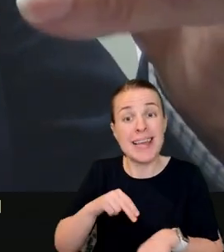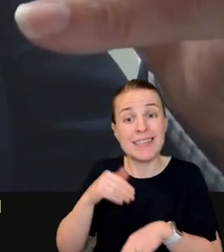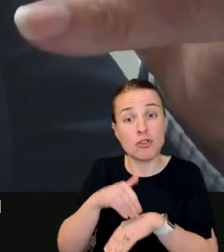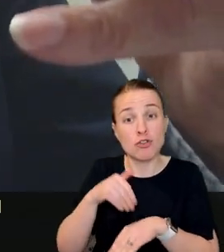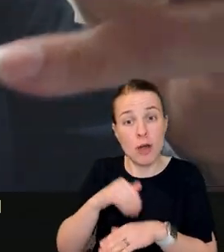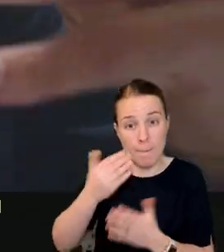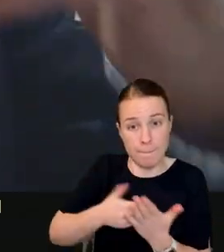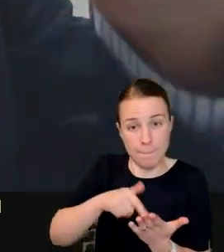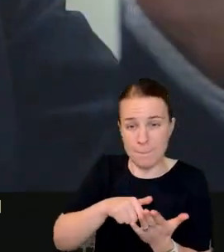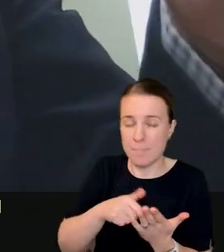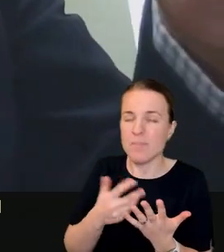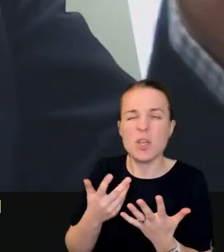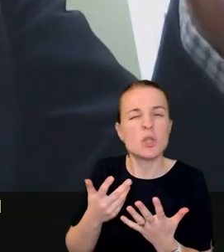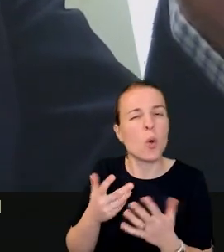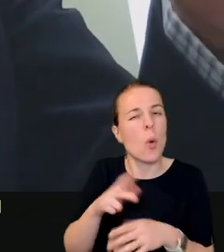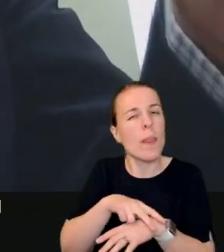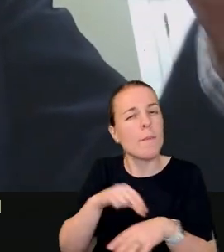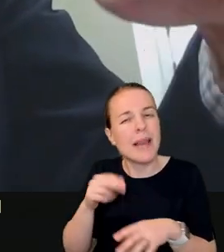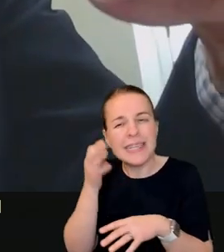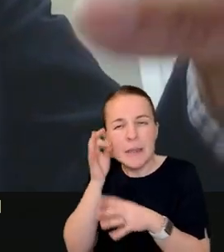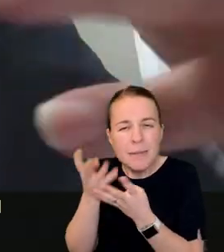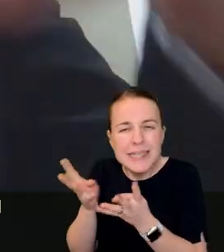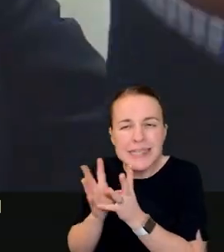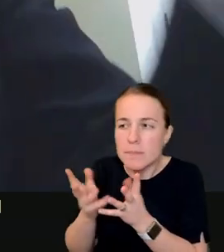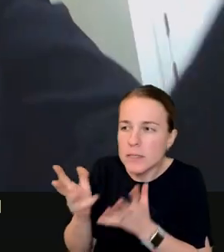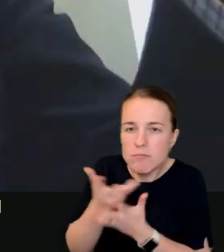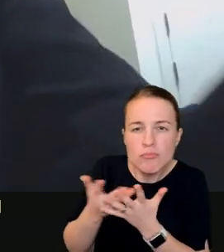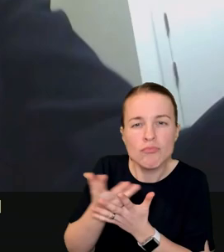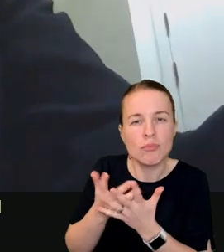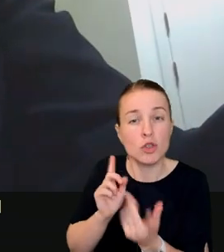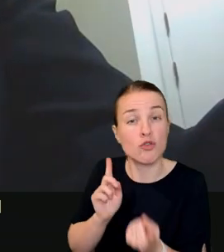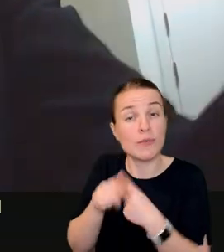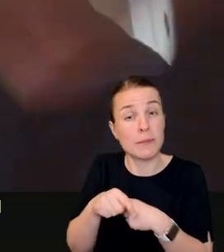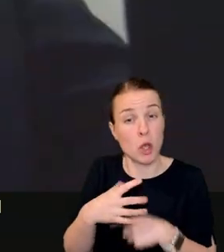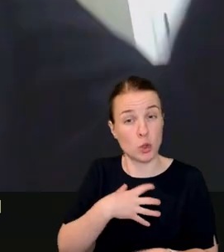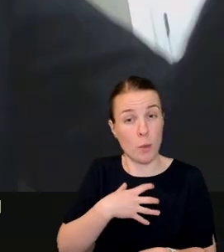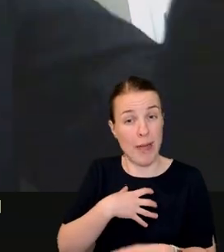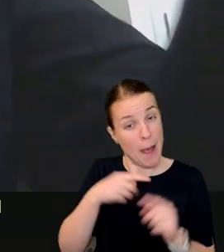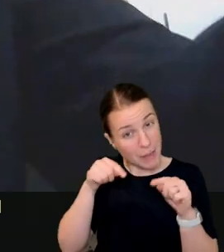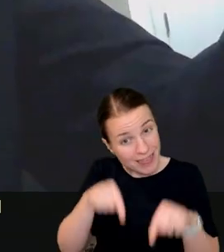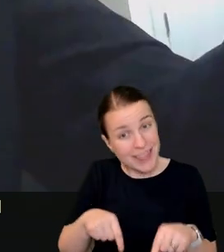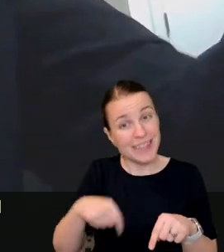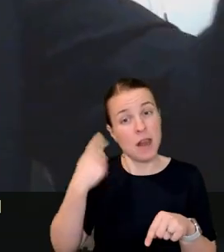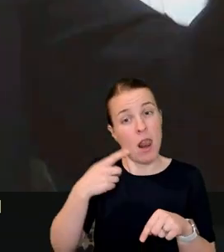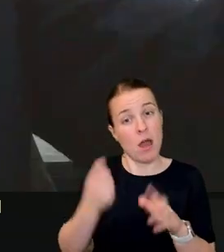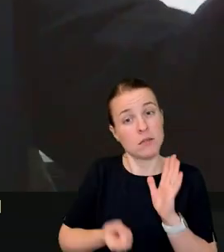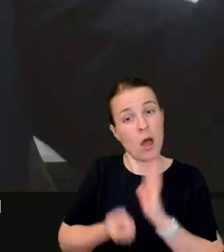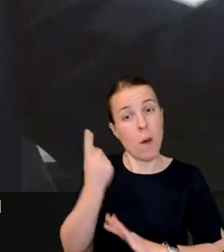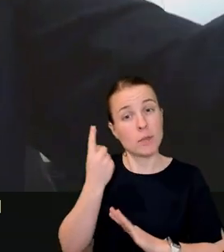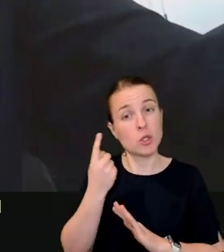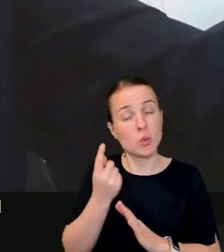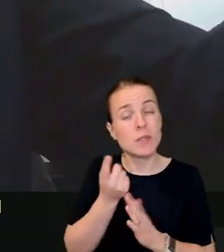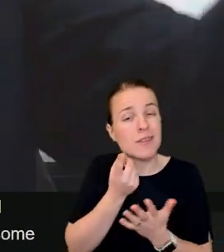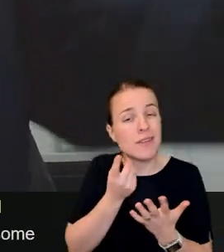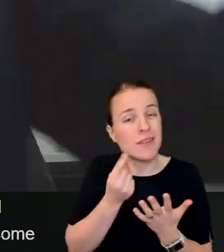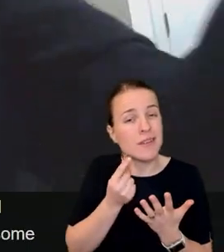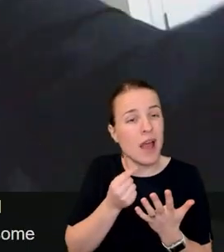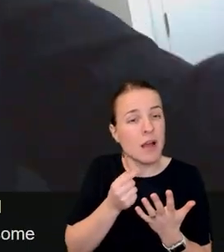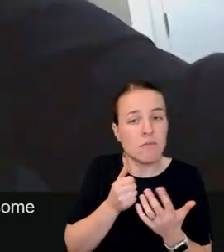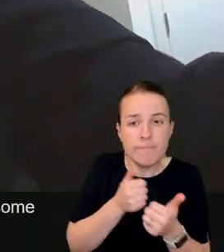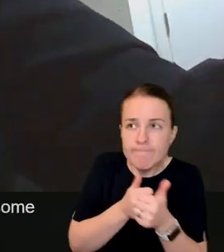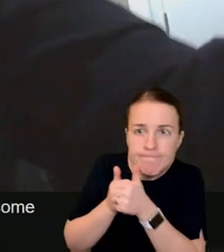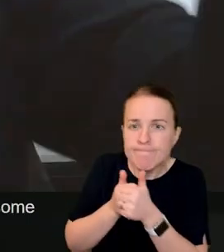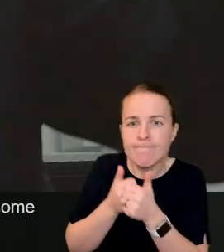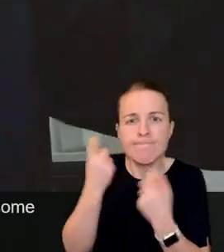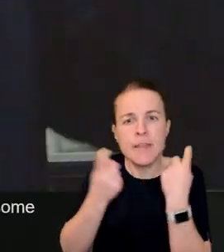this at some length. We'll be submitting a response to the Mayor. But this is Londoner's chance, because this sets up, the crime plan sets out the Mayor's priorities over the next